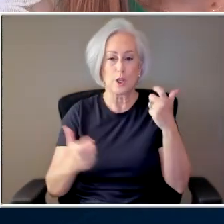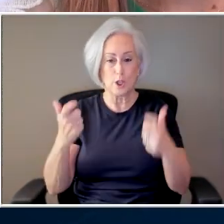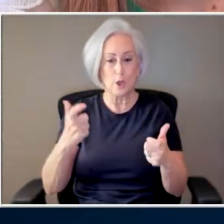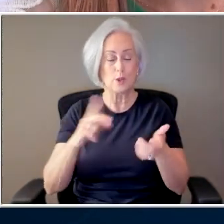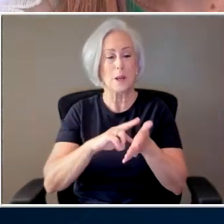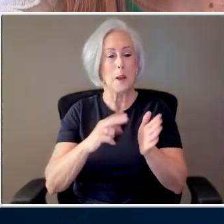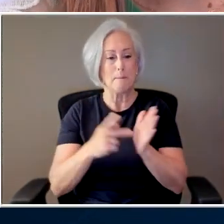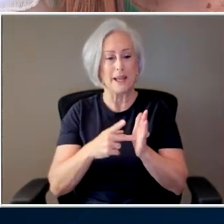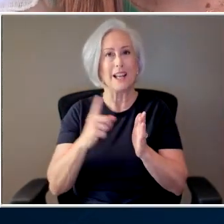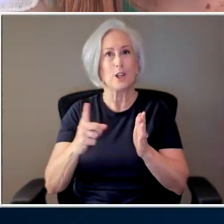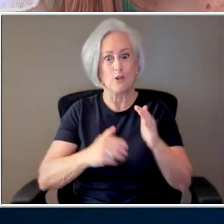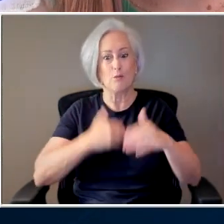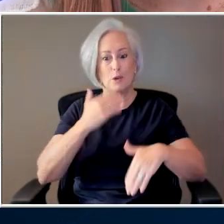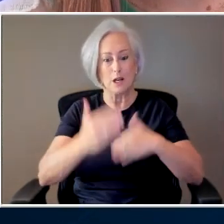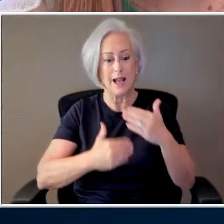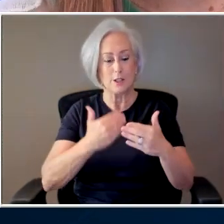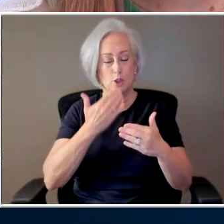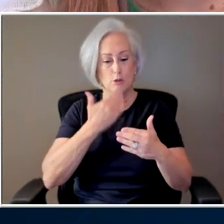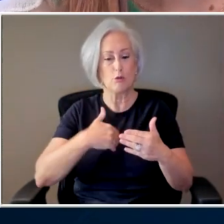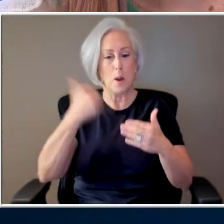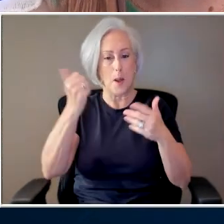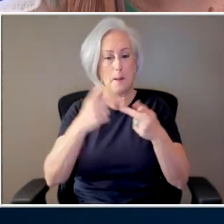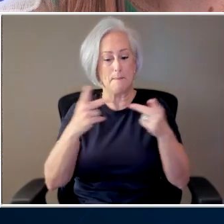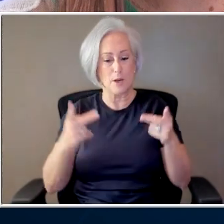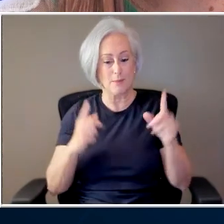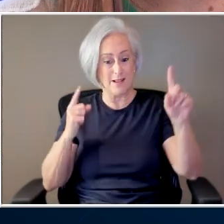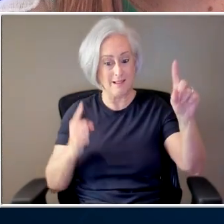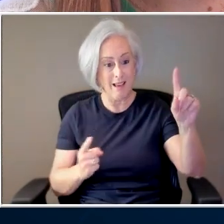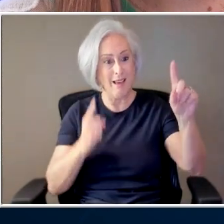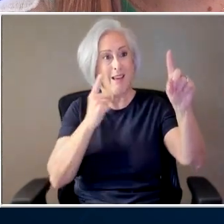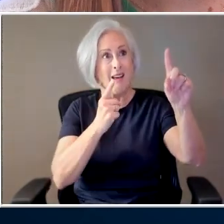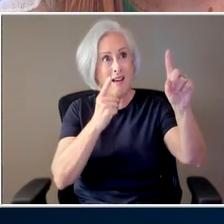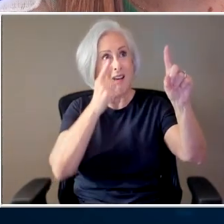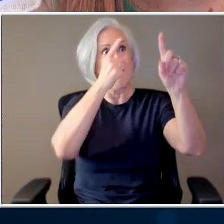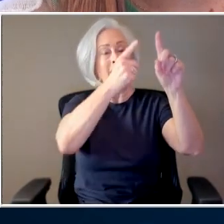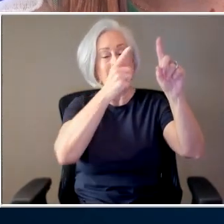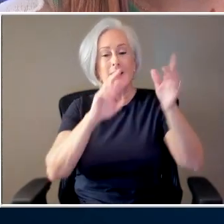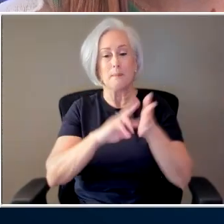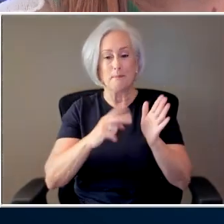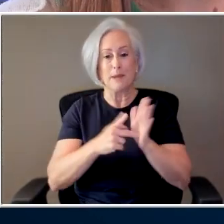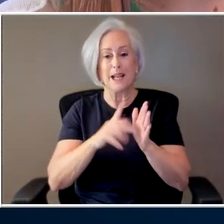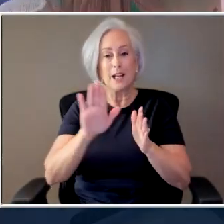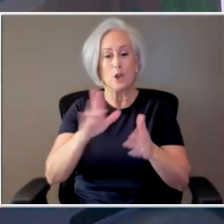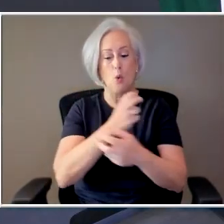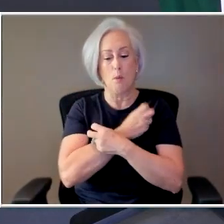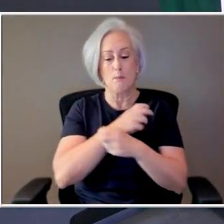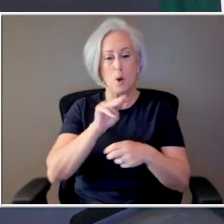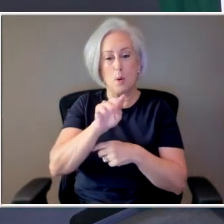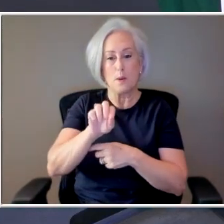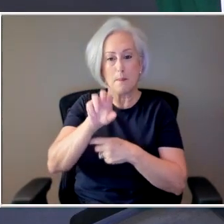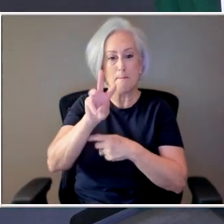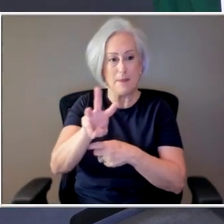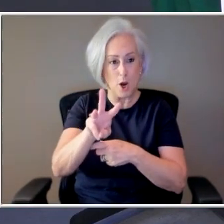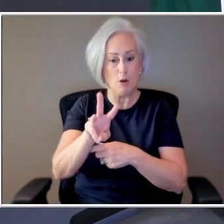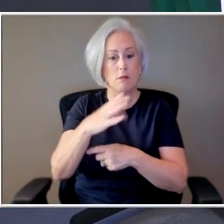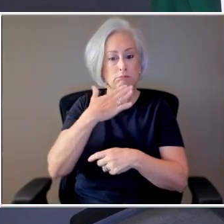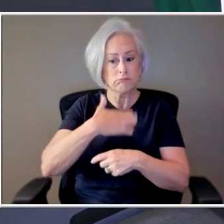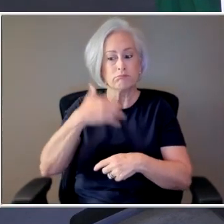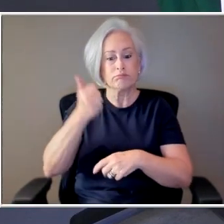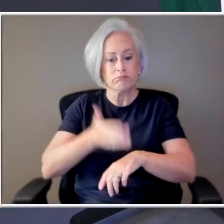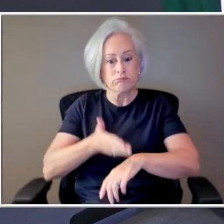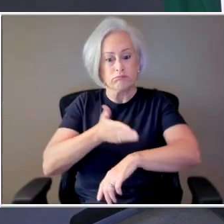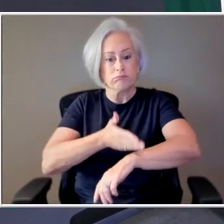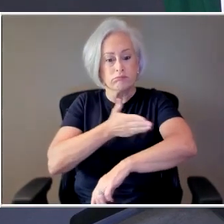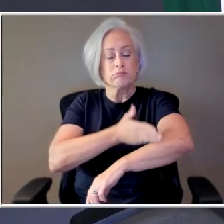hopefully, that you have a more established bone marrow at that point, and you're able to have that milestone to get back to your normal